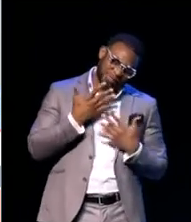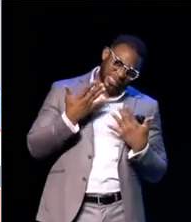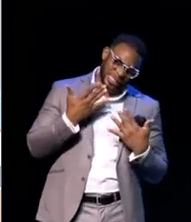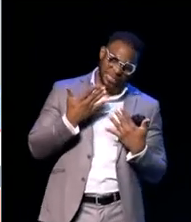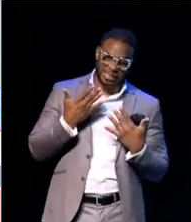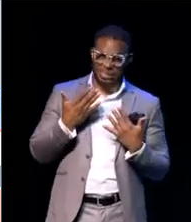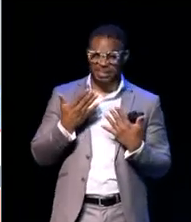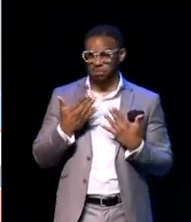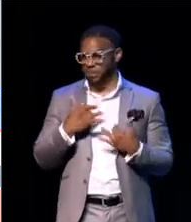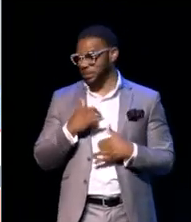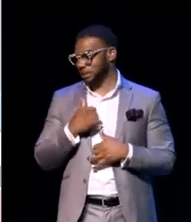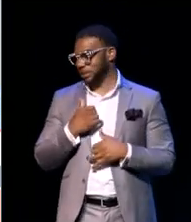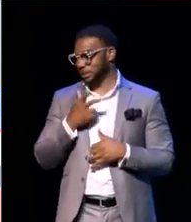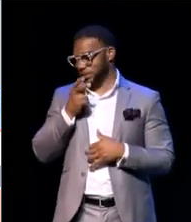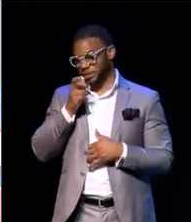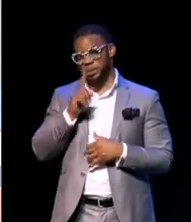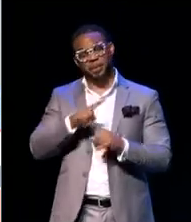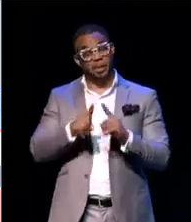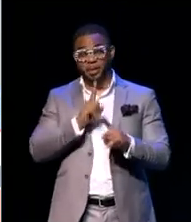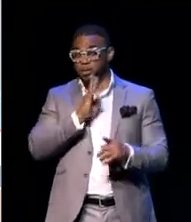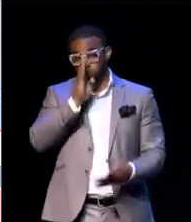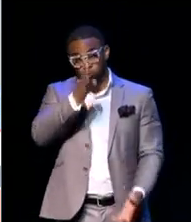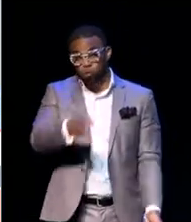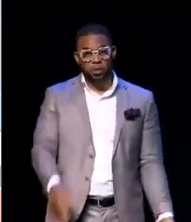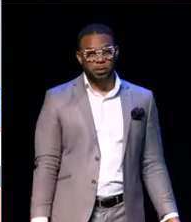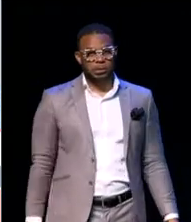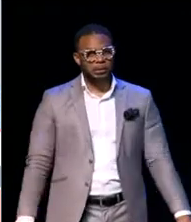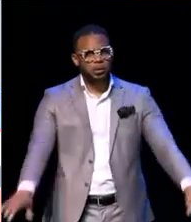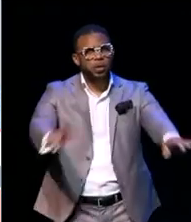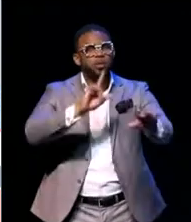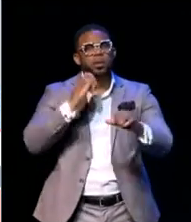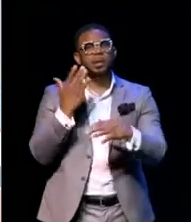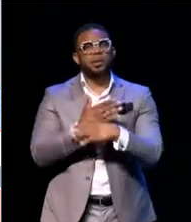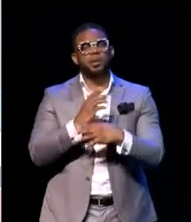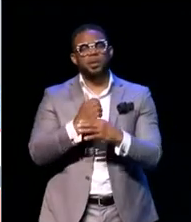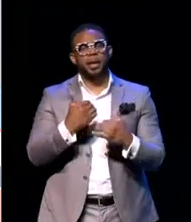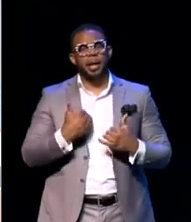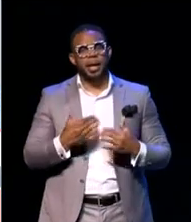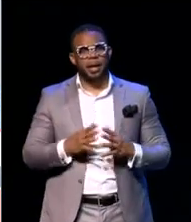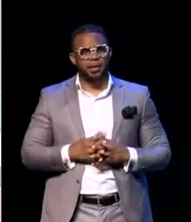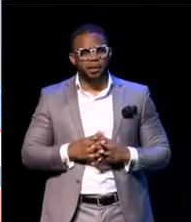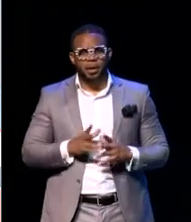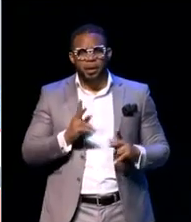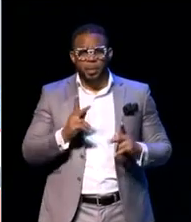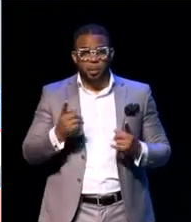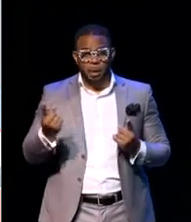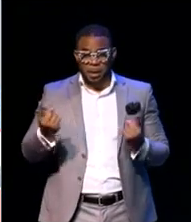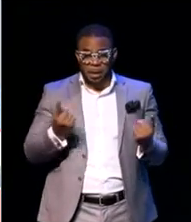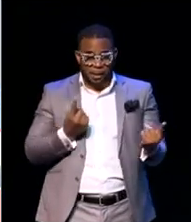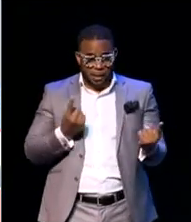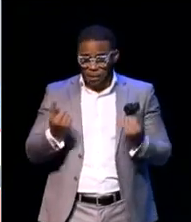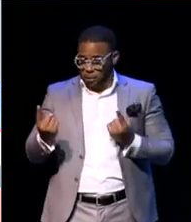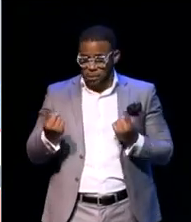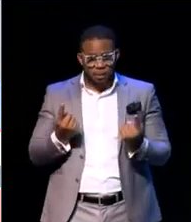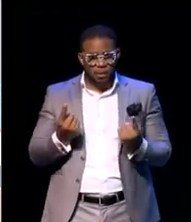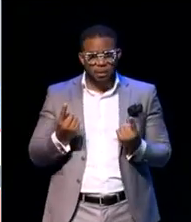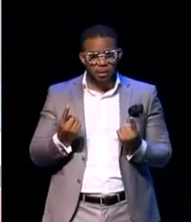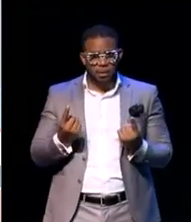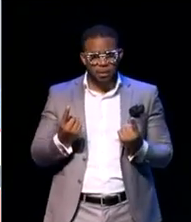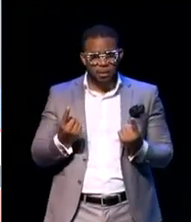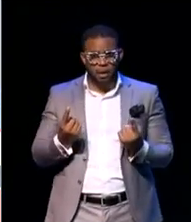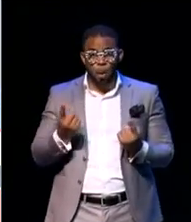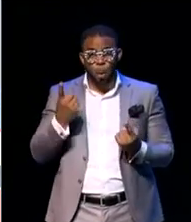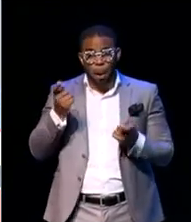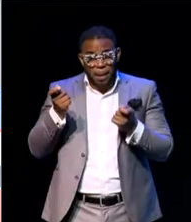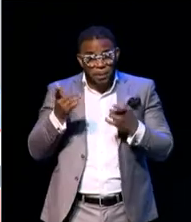and maybe as you'd like to hear, but it's really disturbing to have people come to me and an